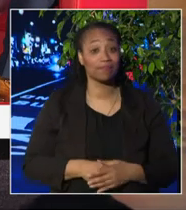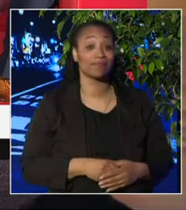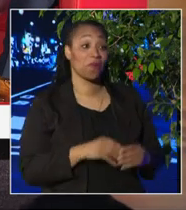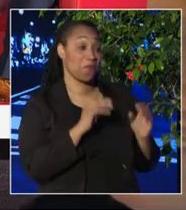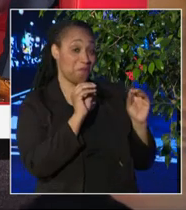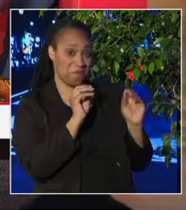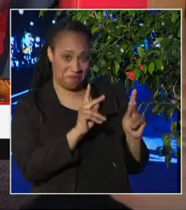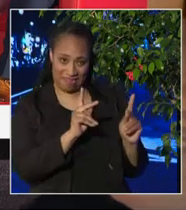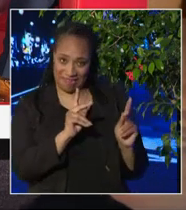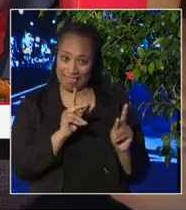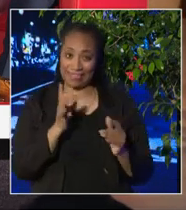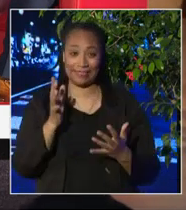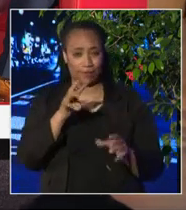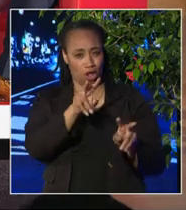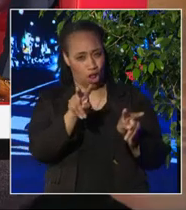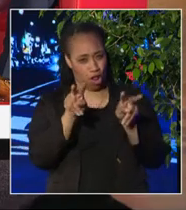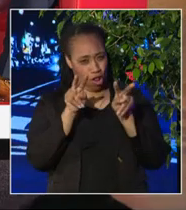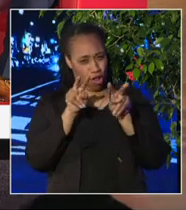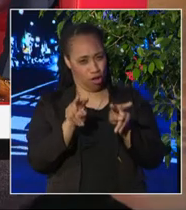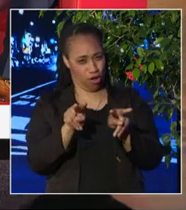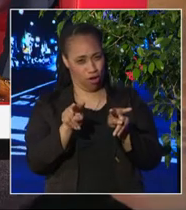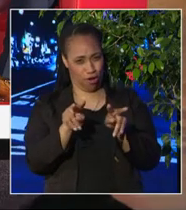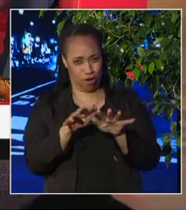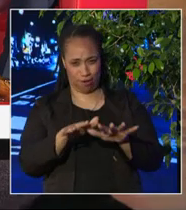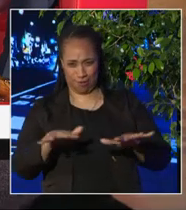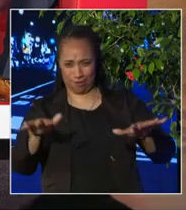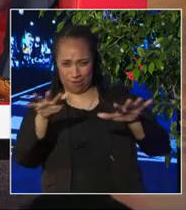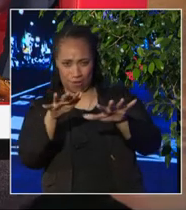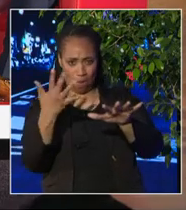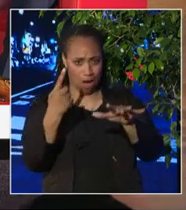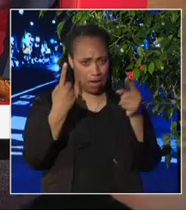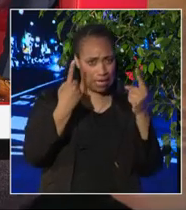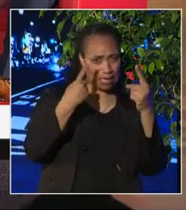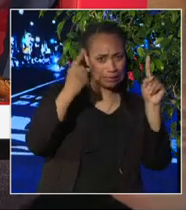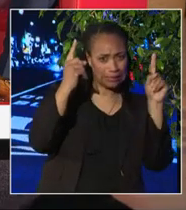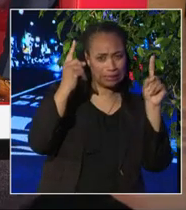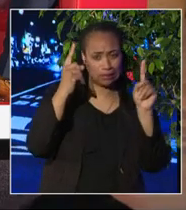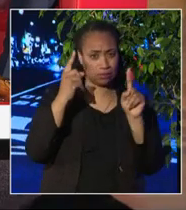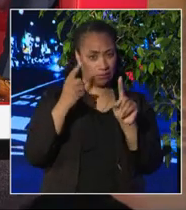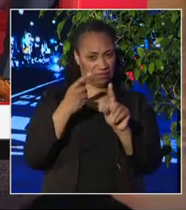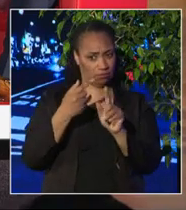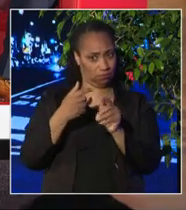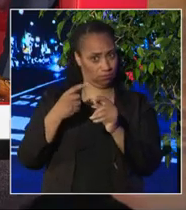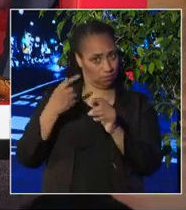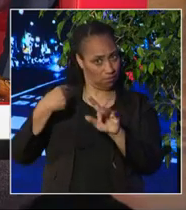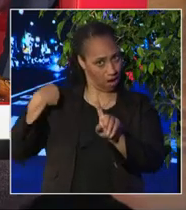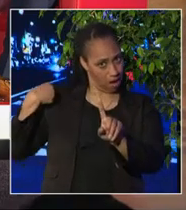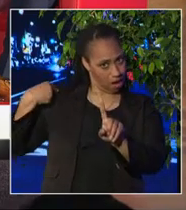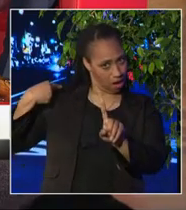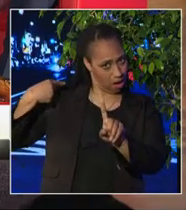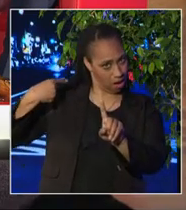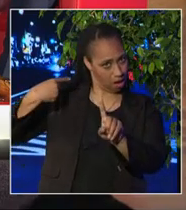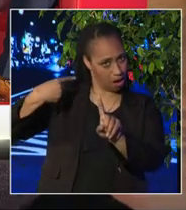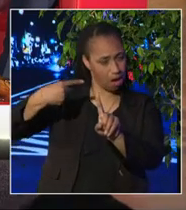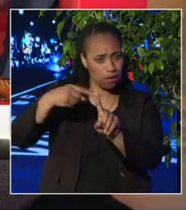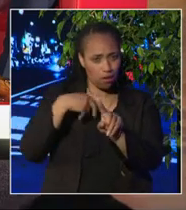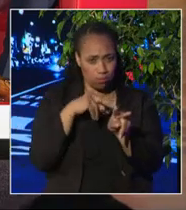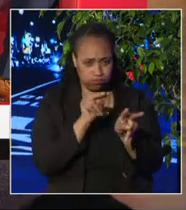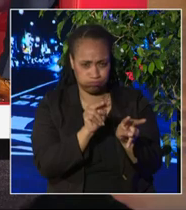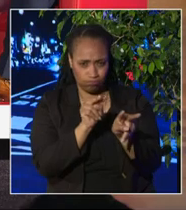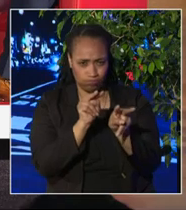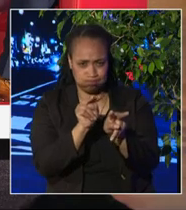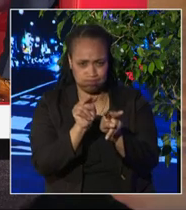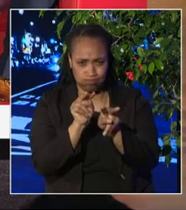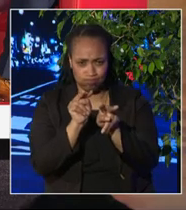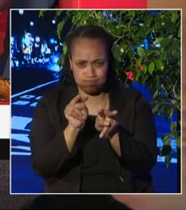for the city. Even starting here at Gallery Place, how Abe Poland made a big bet, Gallery Place,